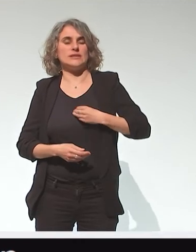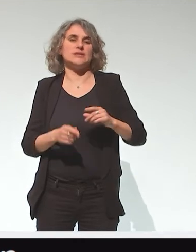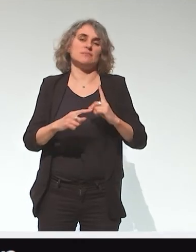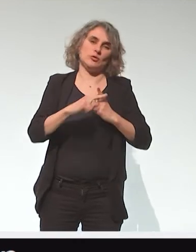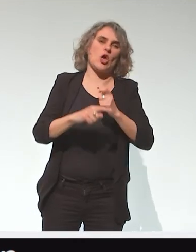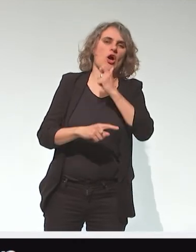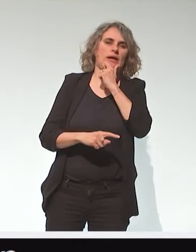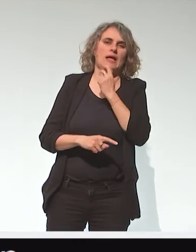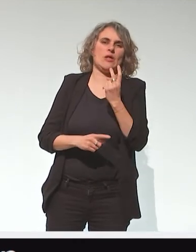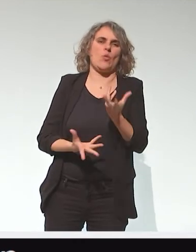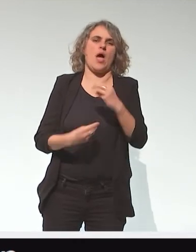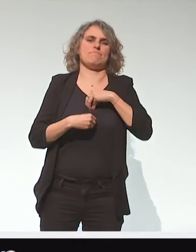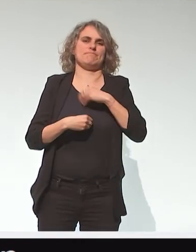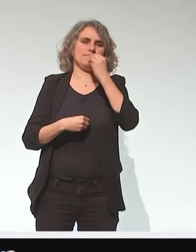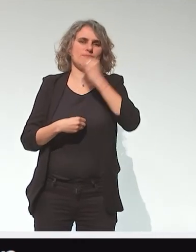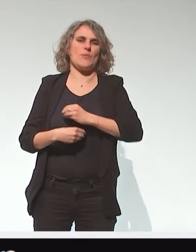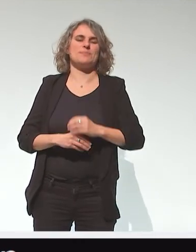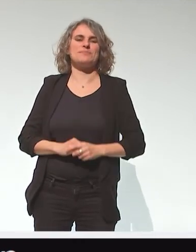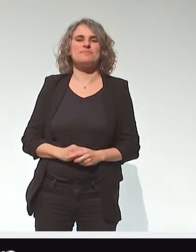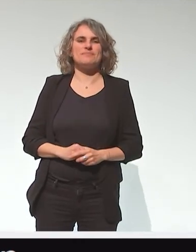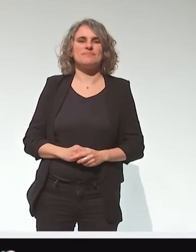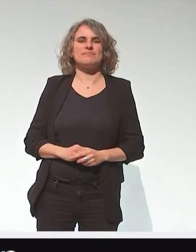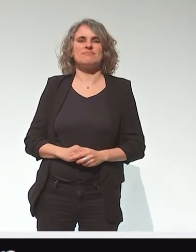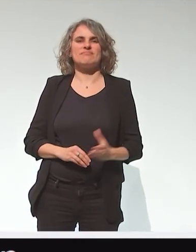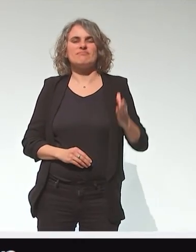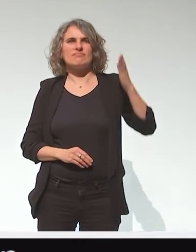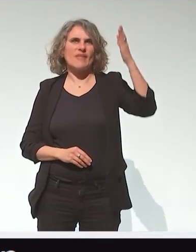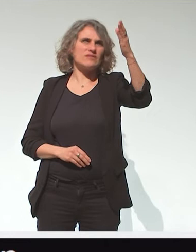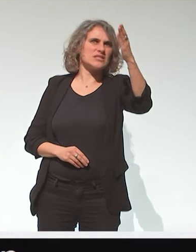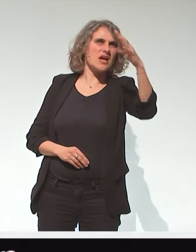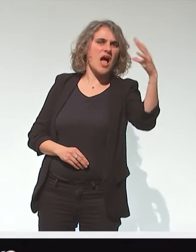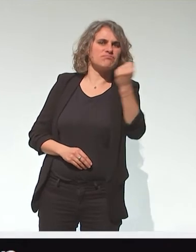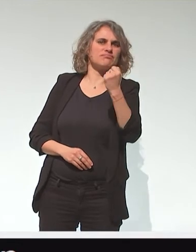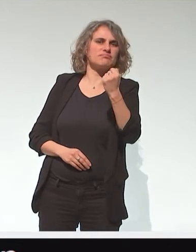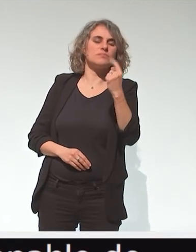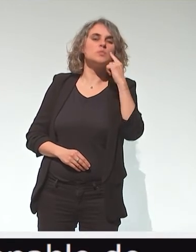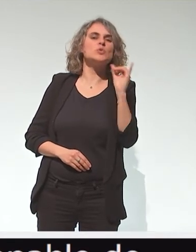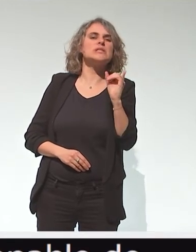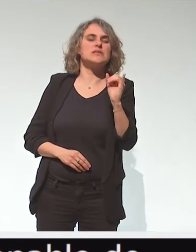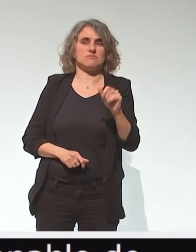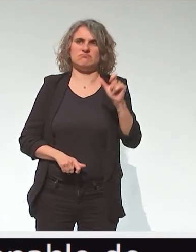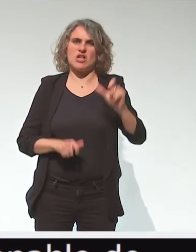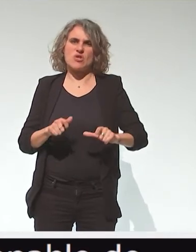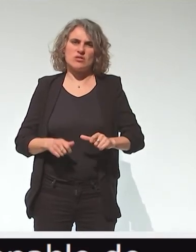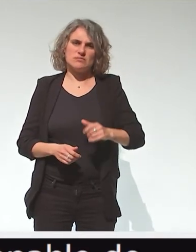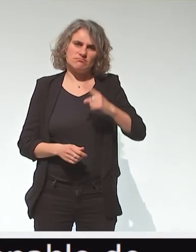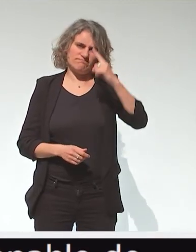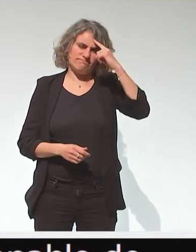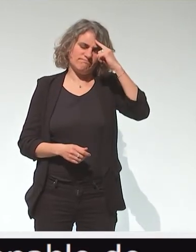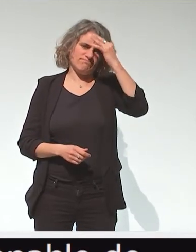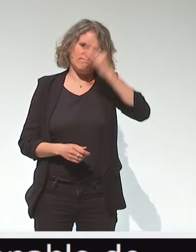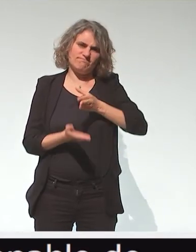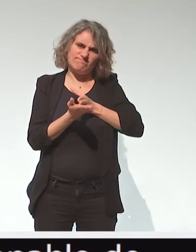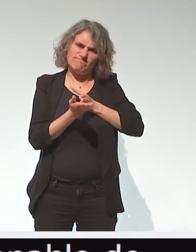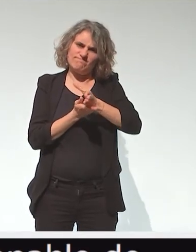French, but also in English. Now, the future belongs to the bold and those